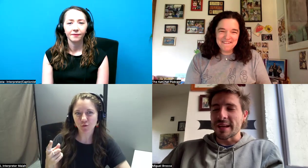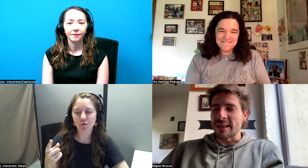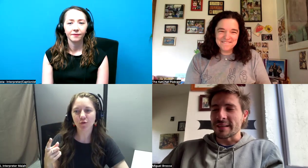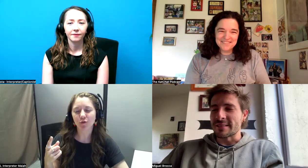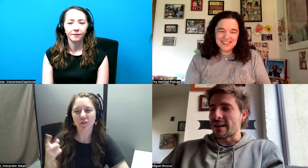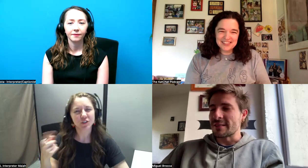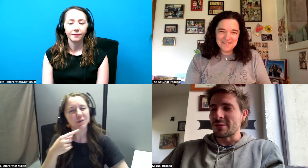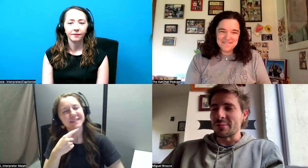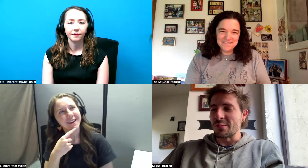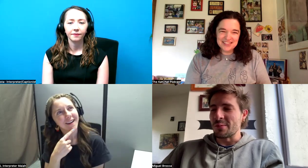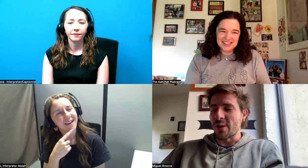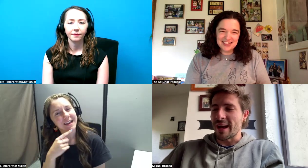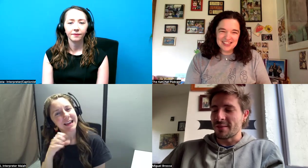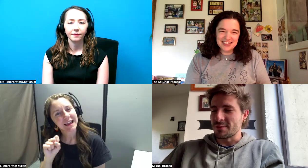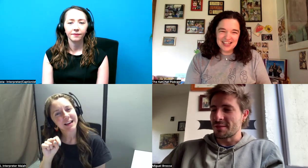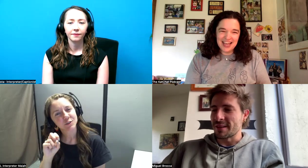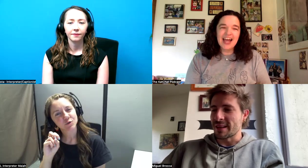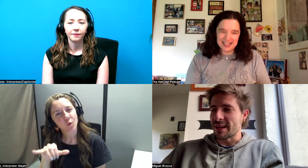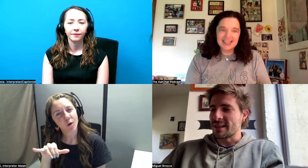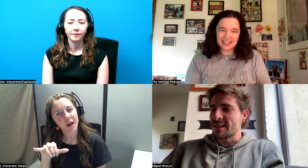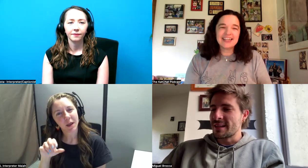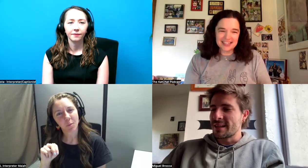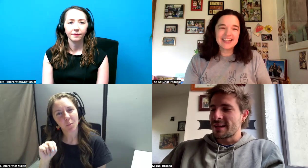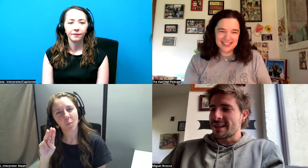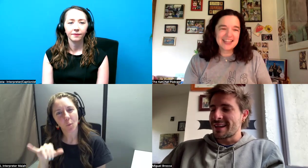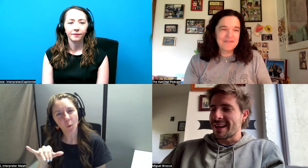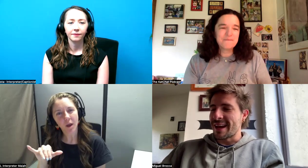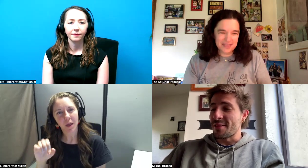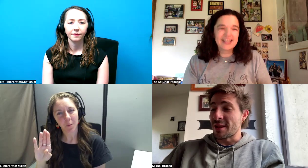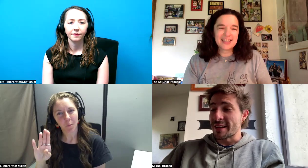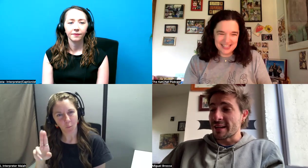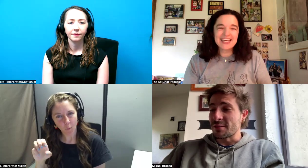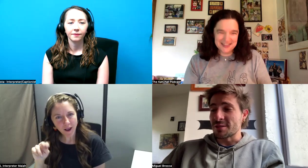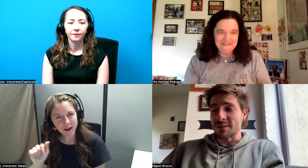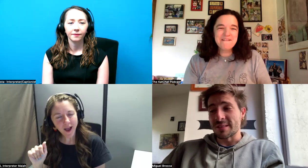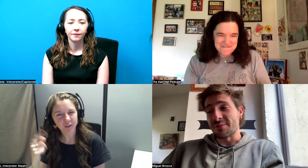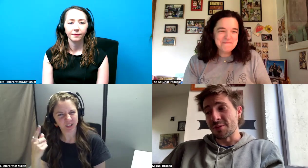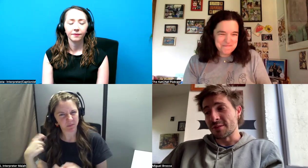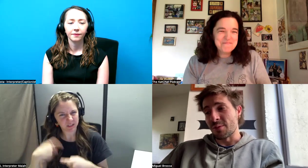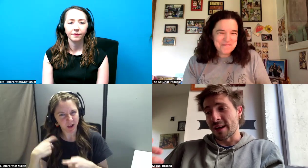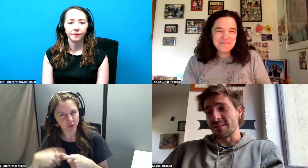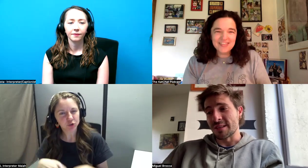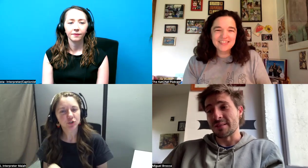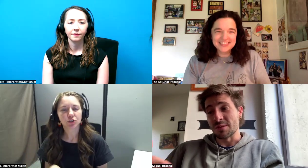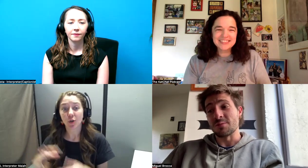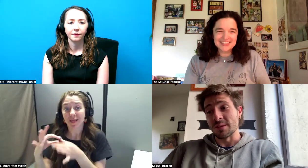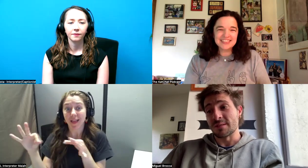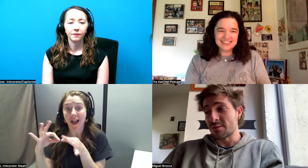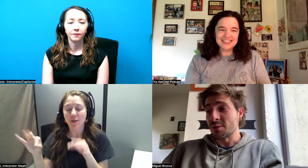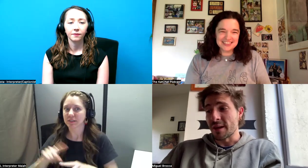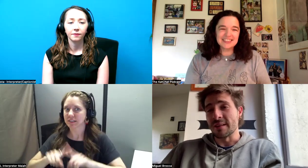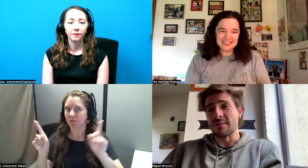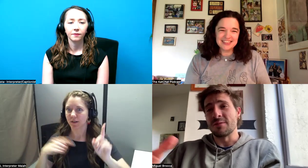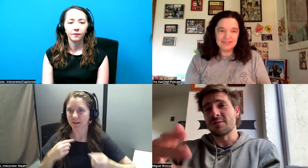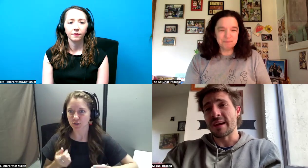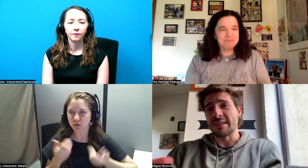she was saying like estoy muy buena or something like that. And the line in English was different to what I suggested, which was